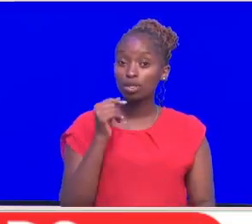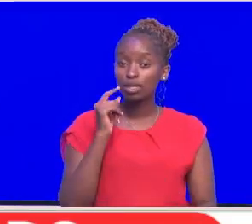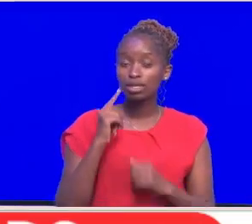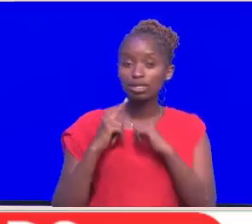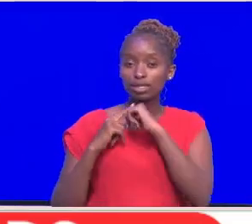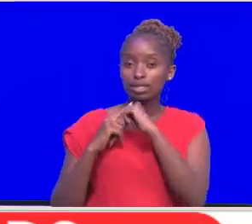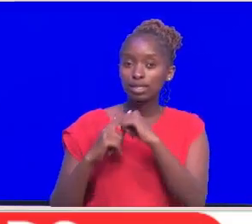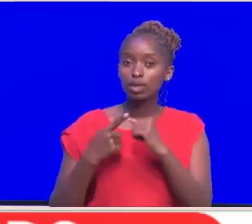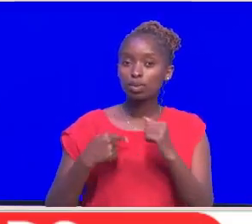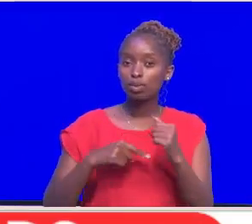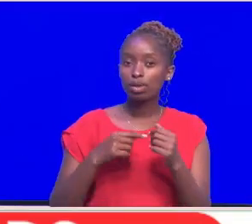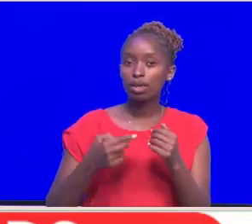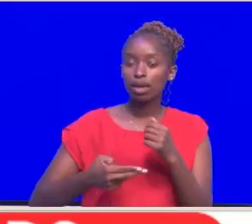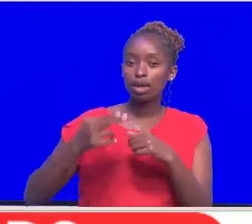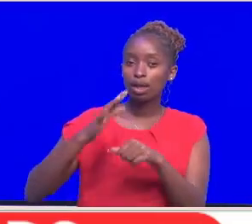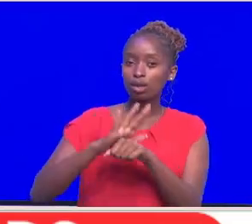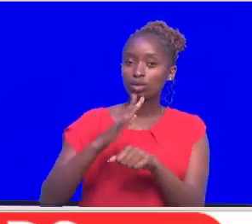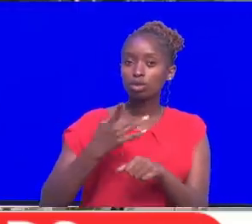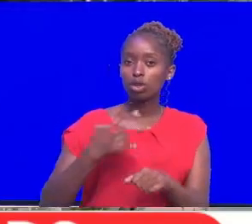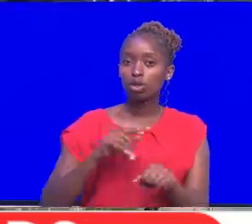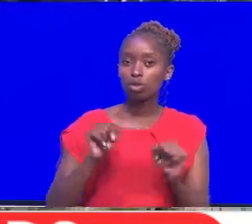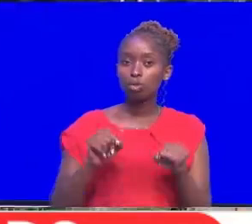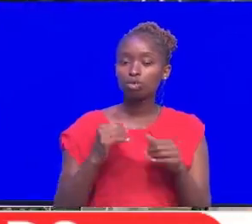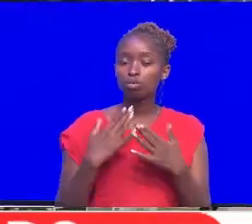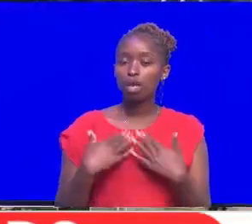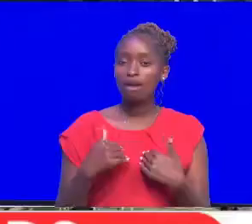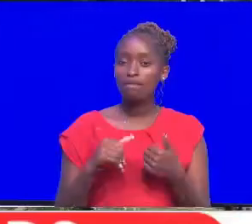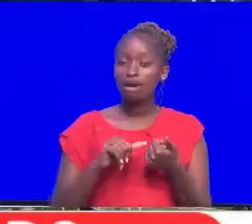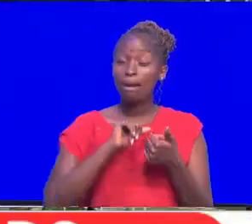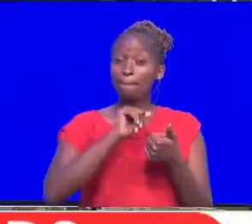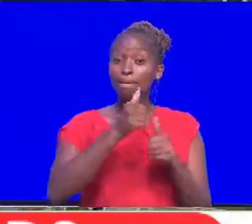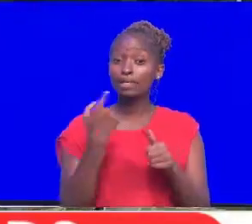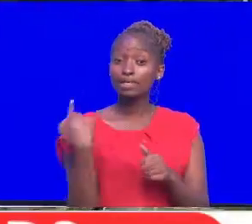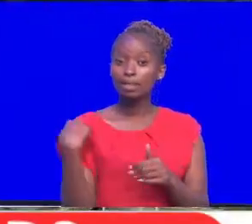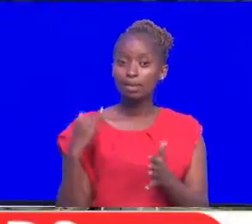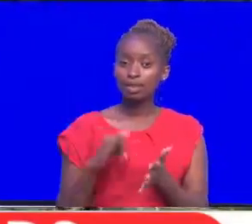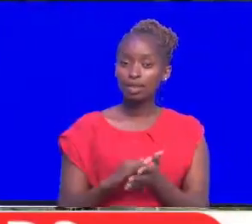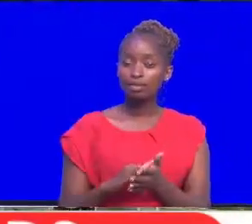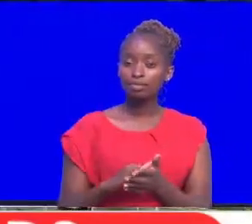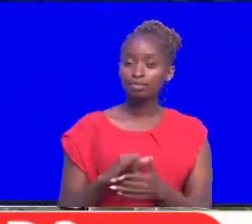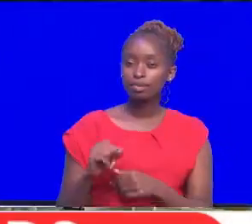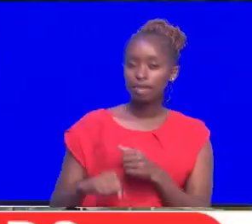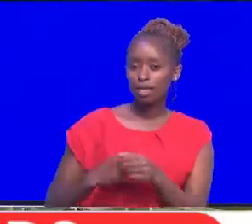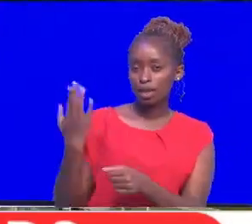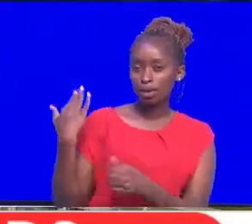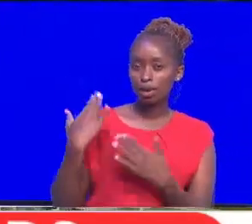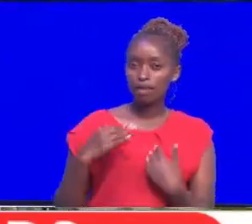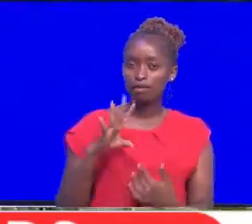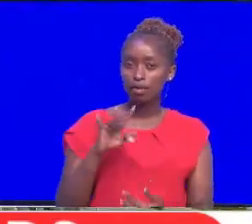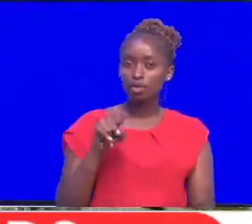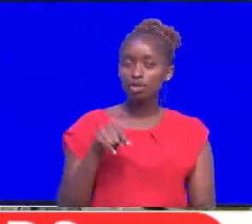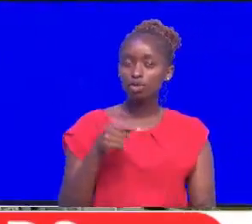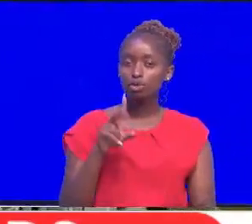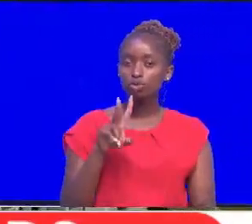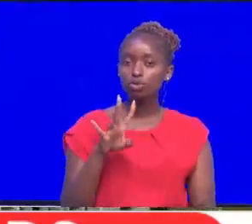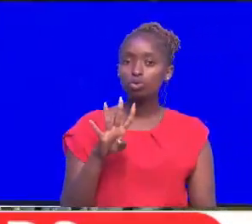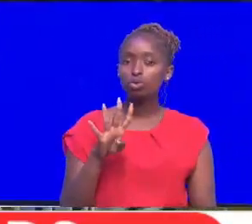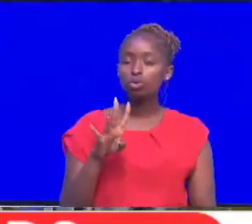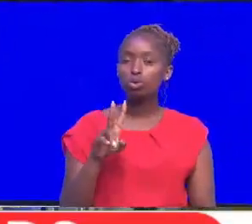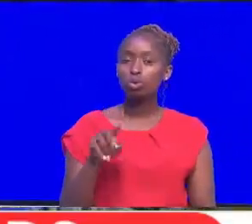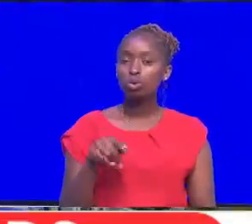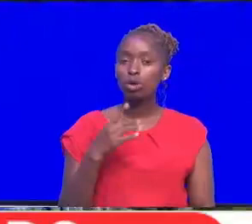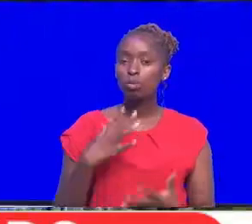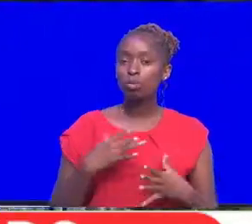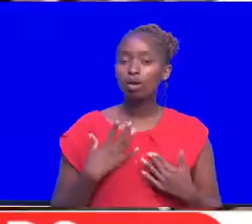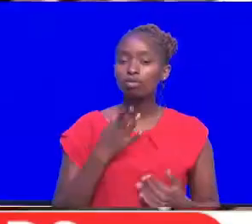in this year, perhaps we were going to surpass that number. Last year, 4,200 people passed away as a result of road accidents,